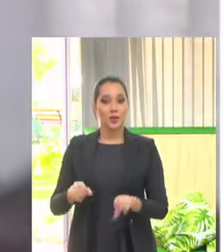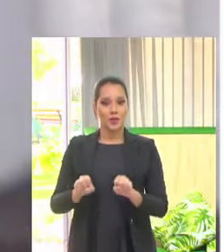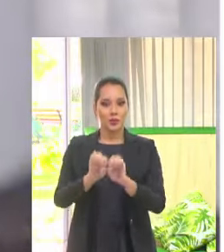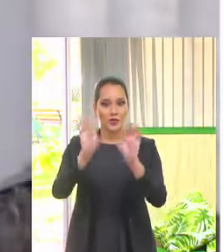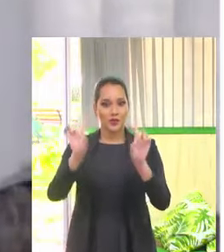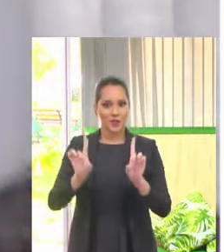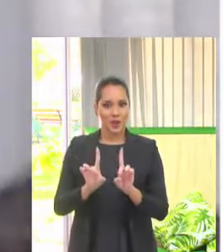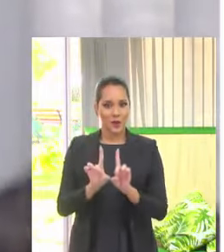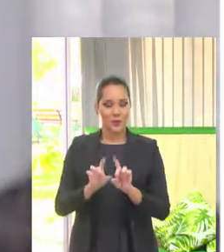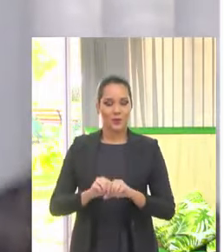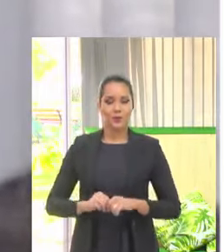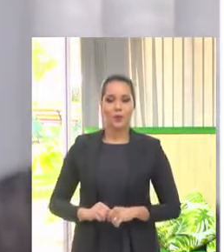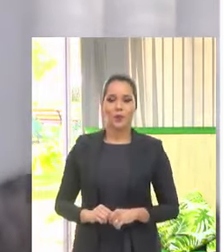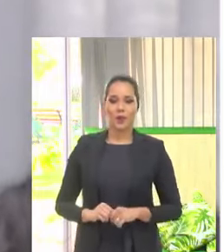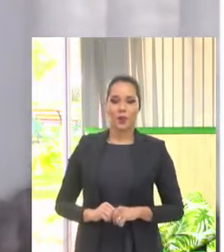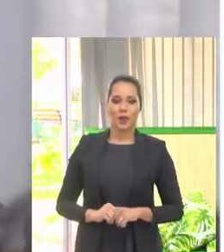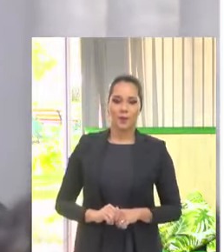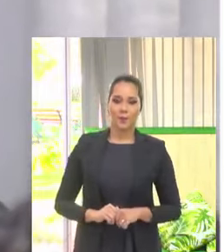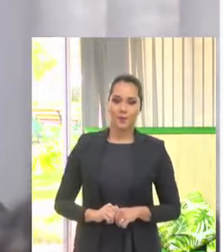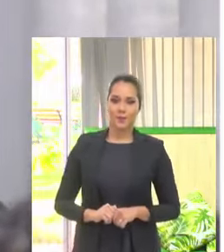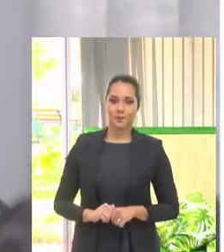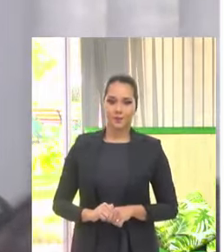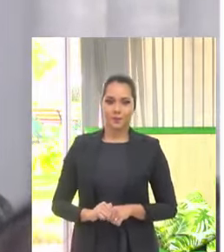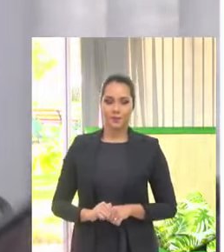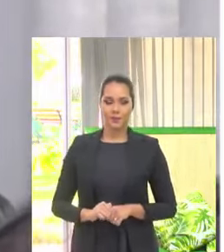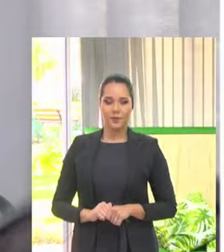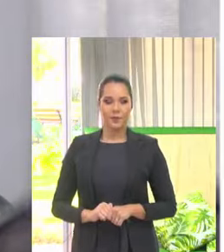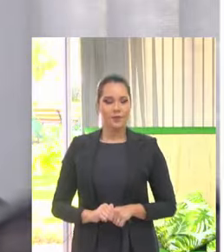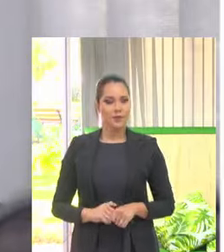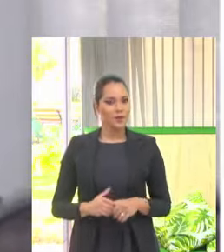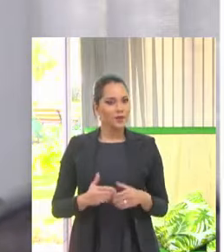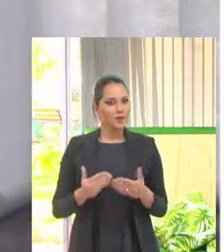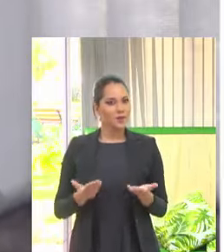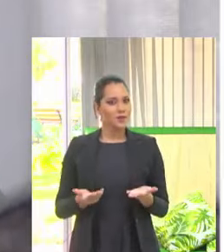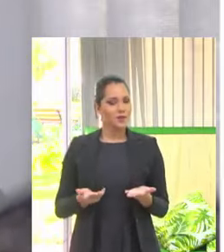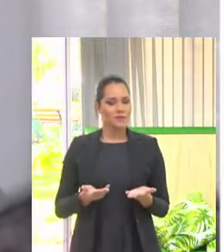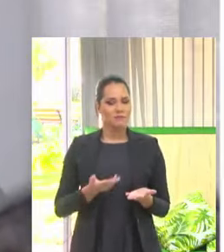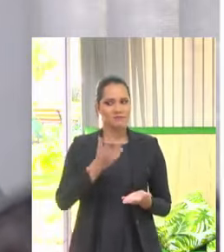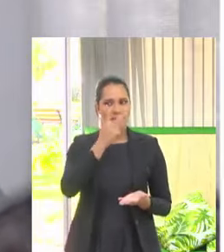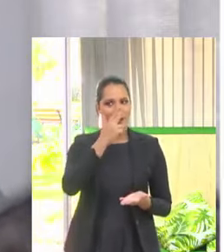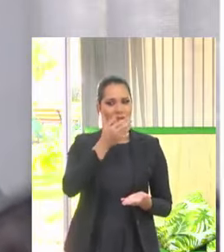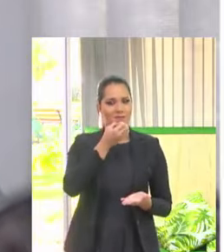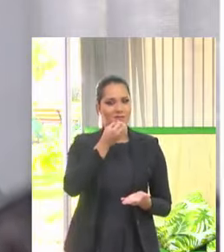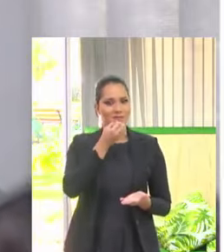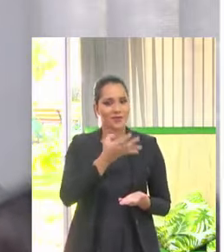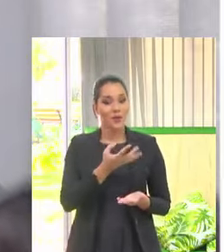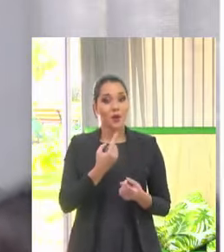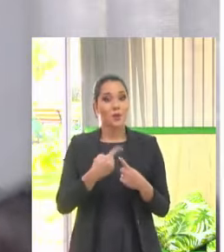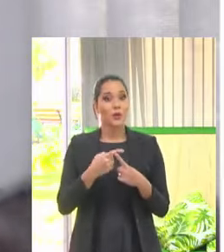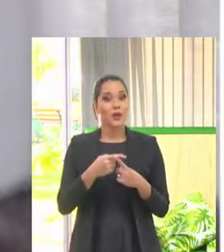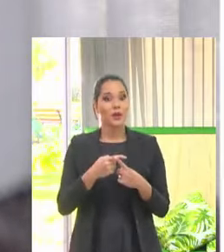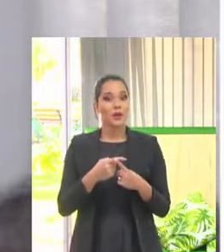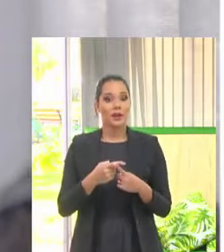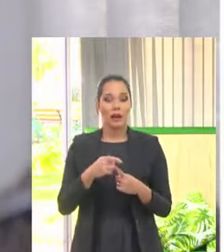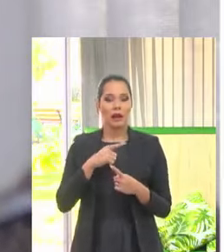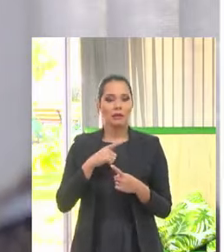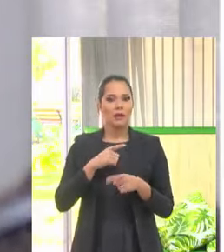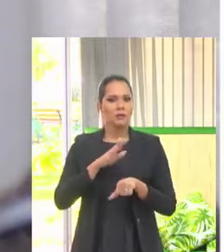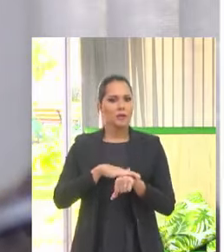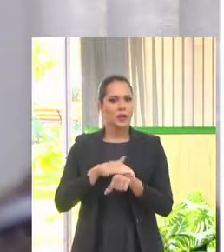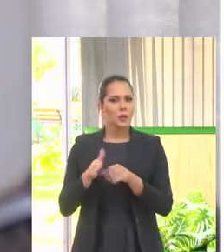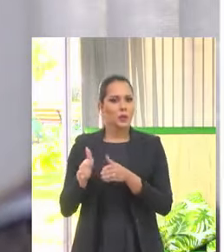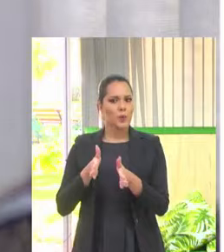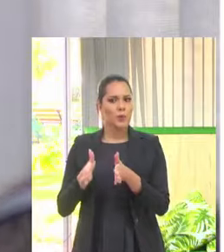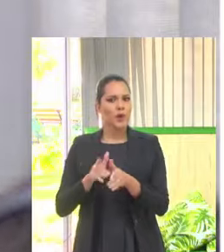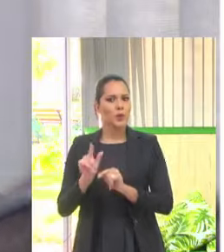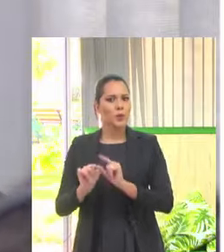And, well, this resonated quite well, because to a certain extent, what we